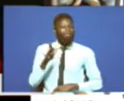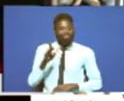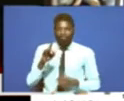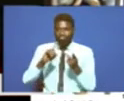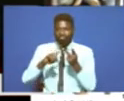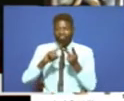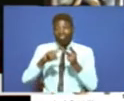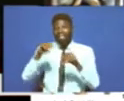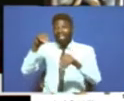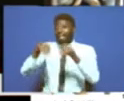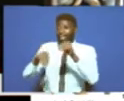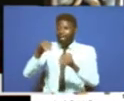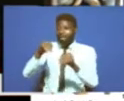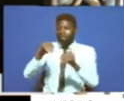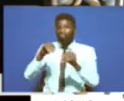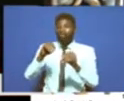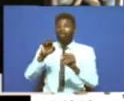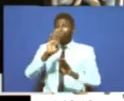to behave during elections.